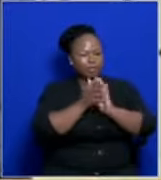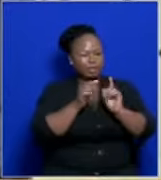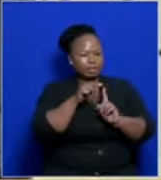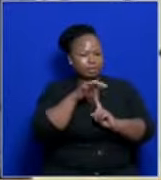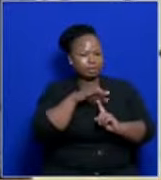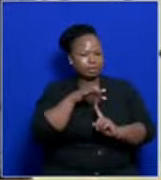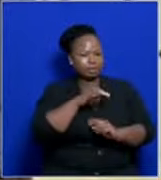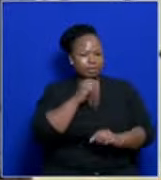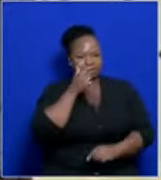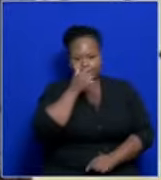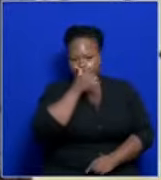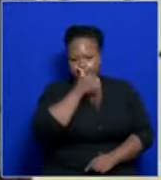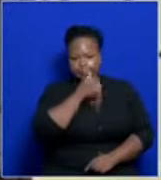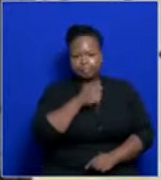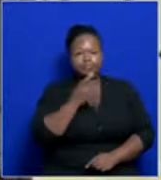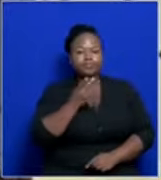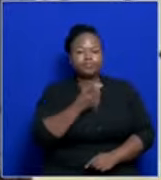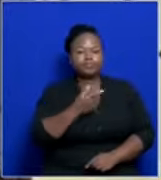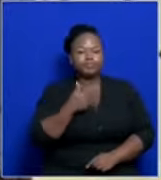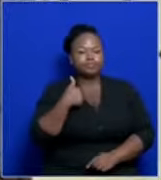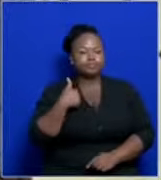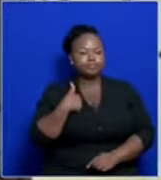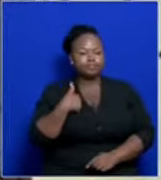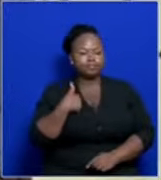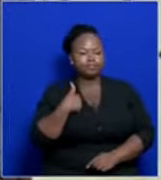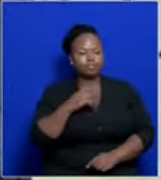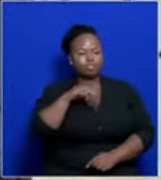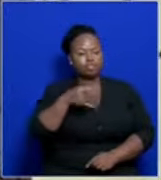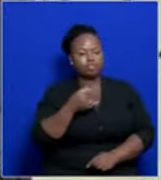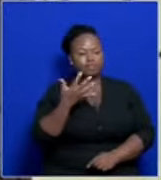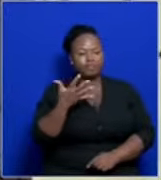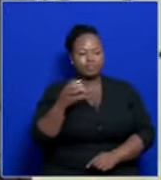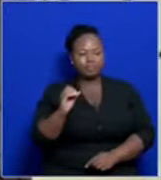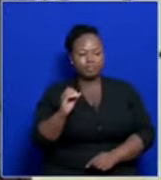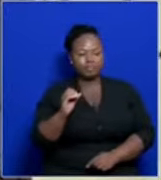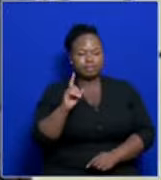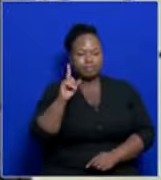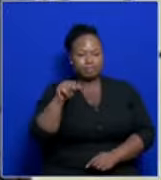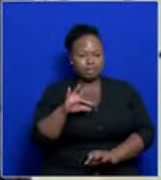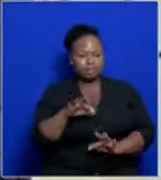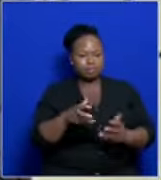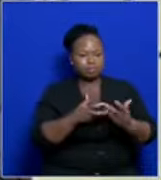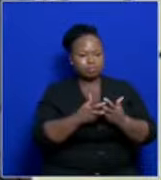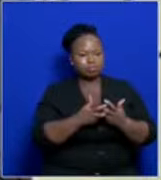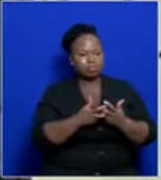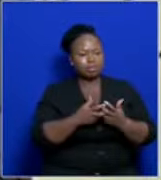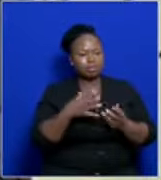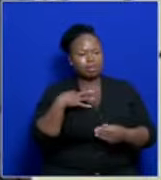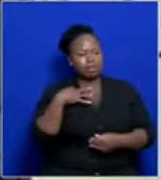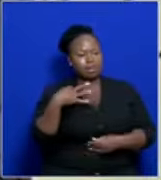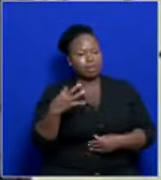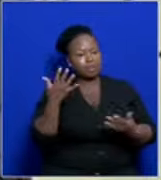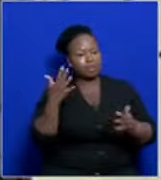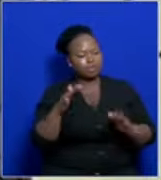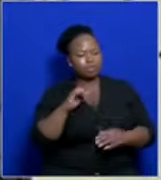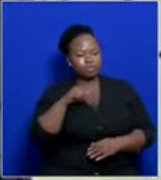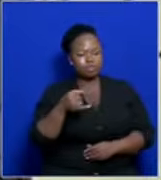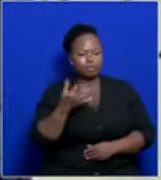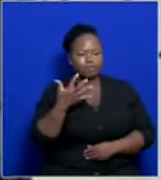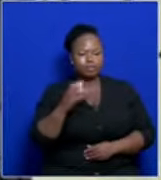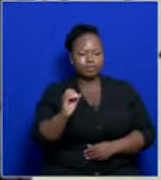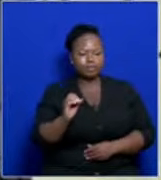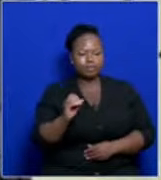and I already, J50 must be applied. I already applied for J50, I already arrested them.